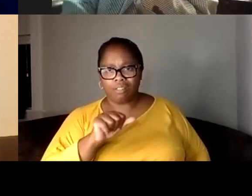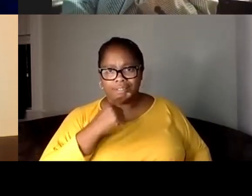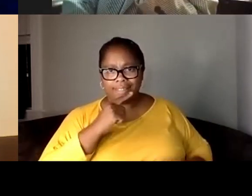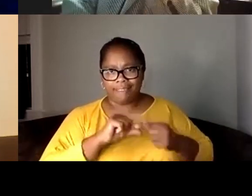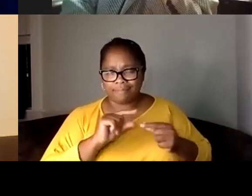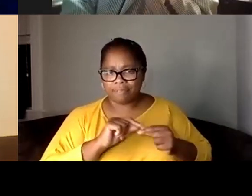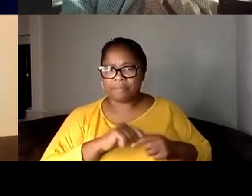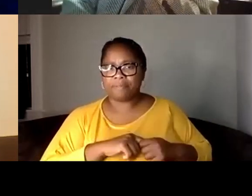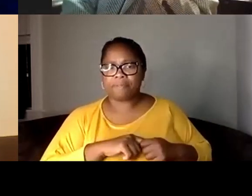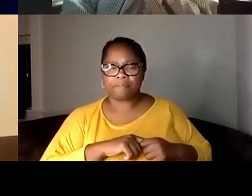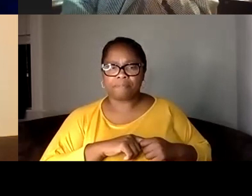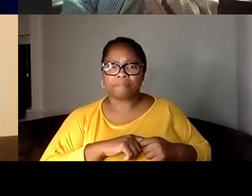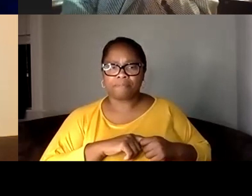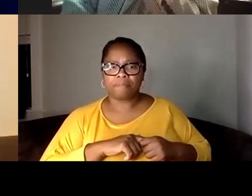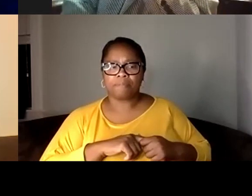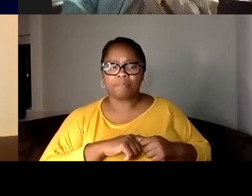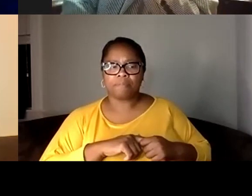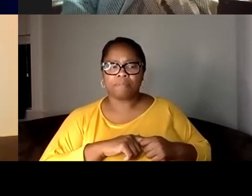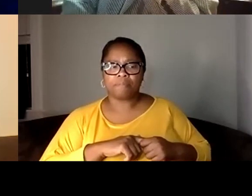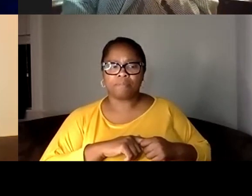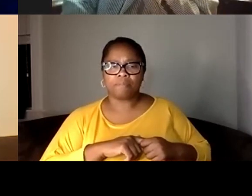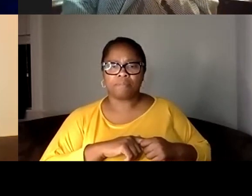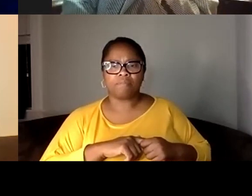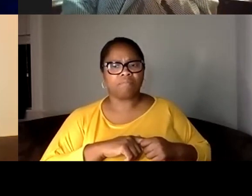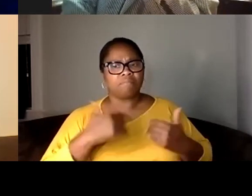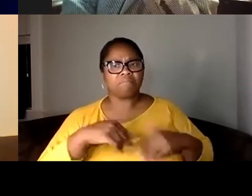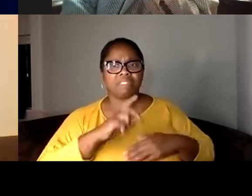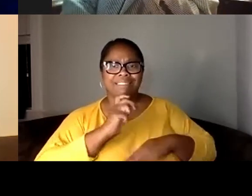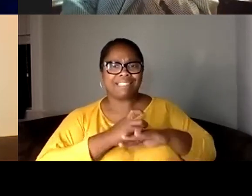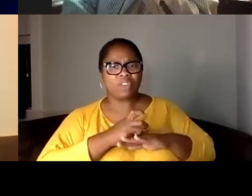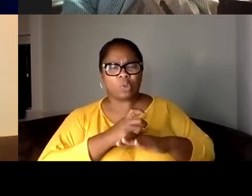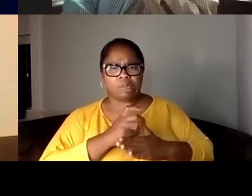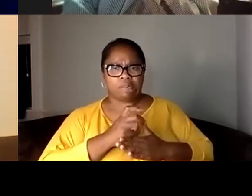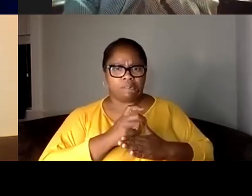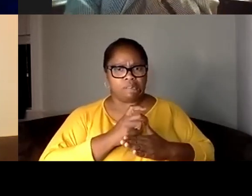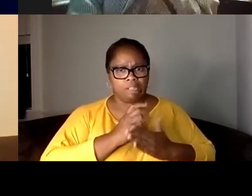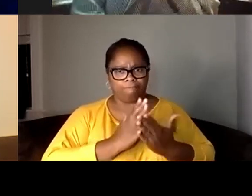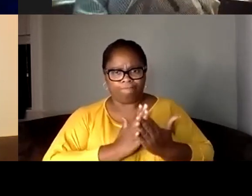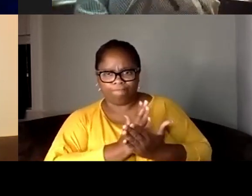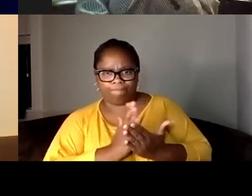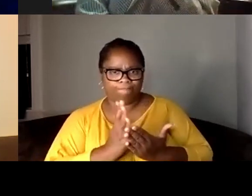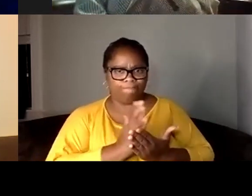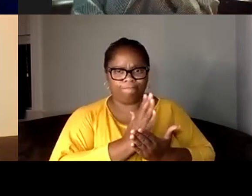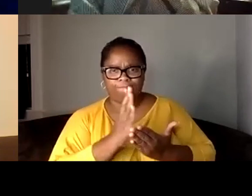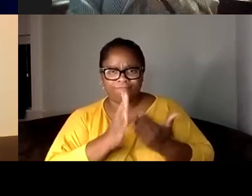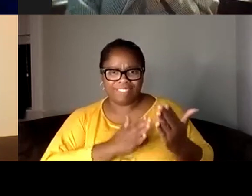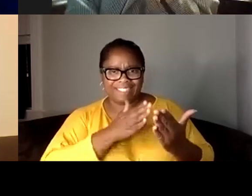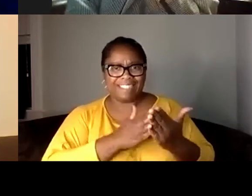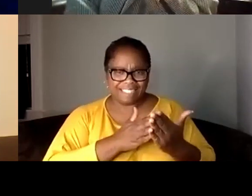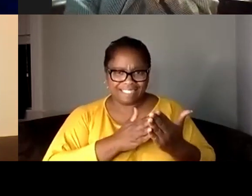difficult to maneuver in the Capitol as the Anti-Police Terror